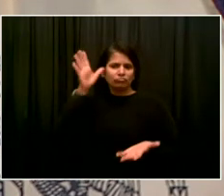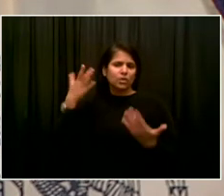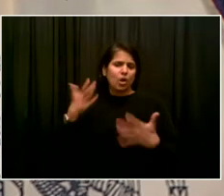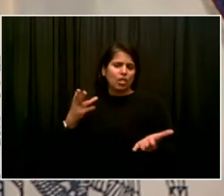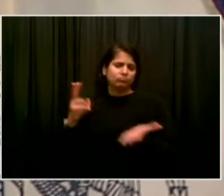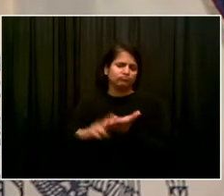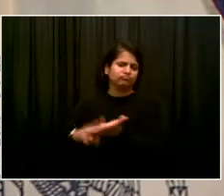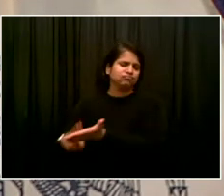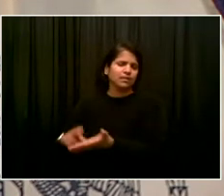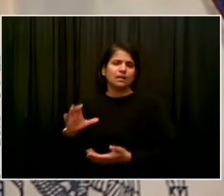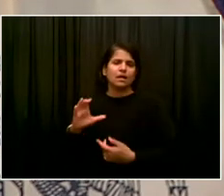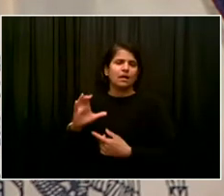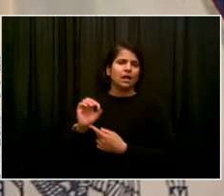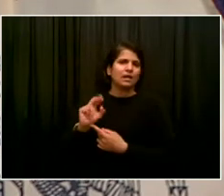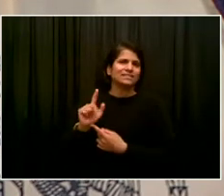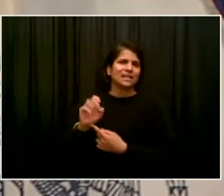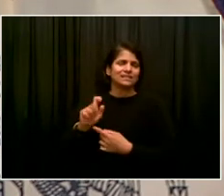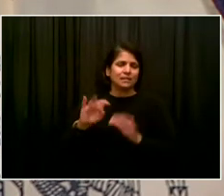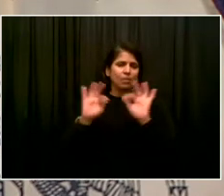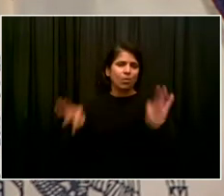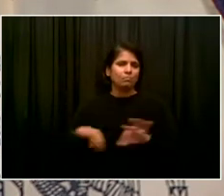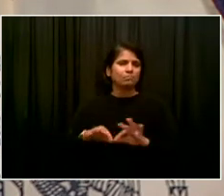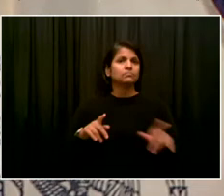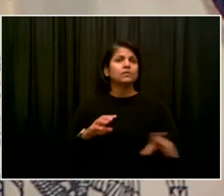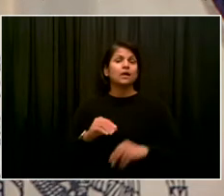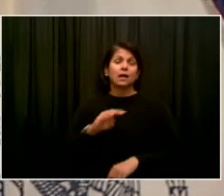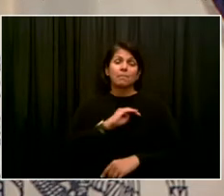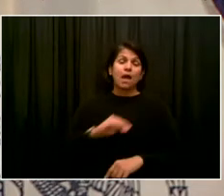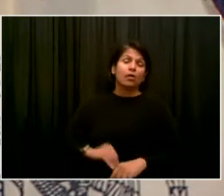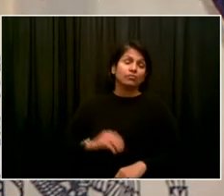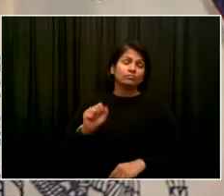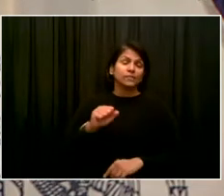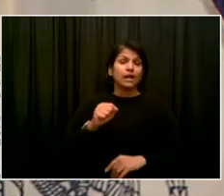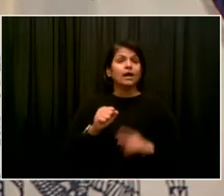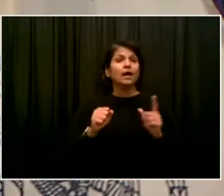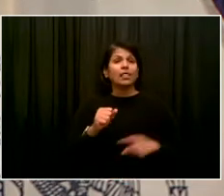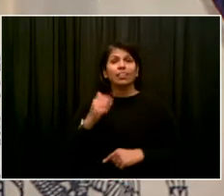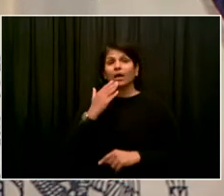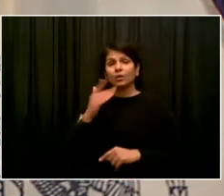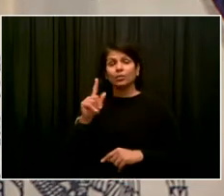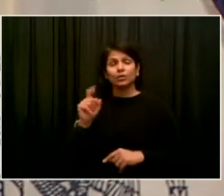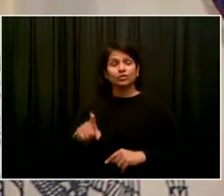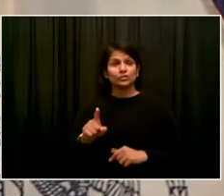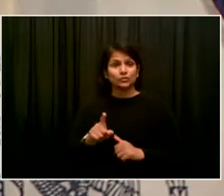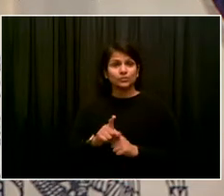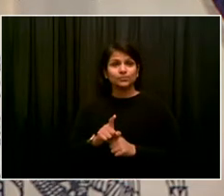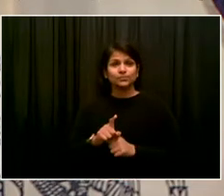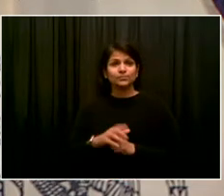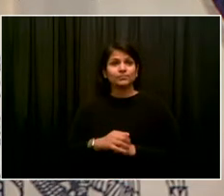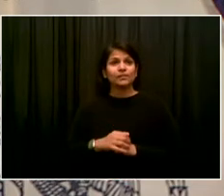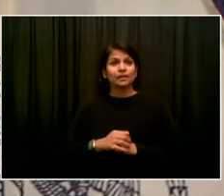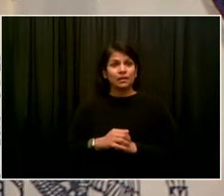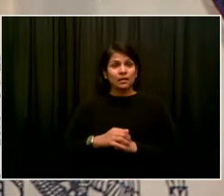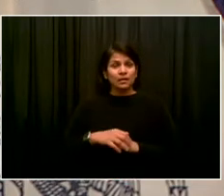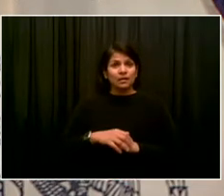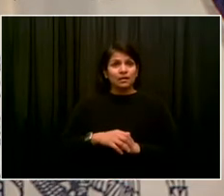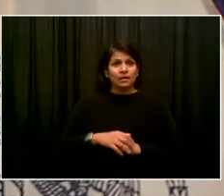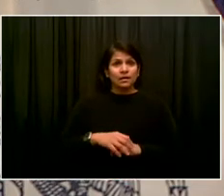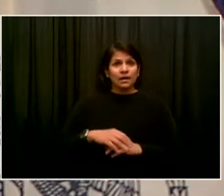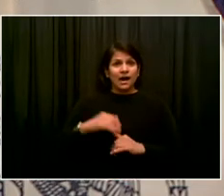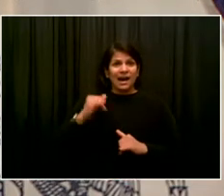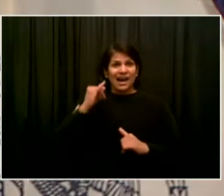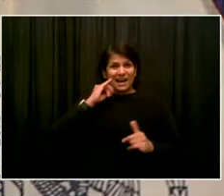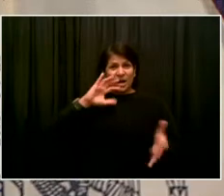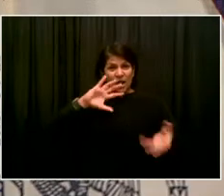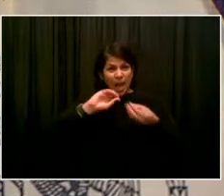you. Yeah, and I, Gwen, thank you for the question. And if we have it, if Dr. Choksi